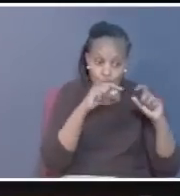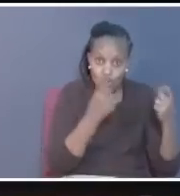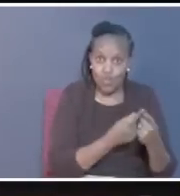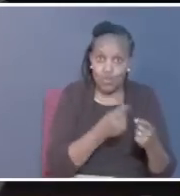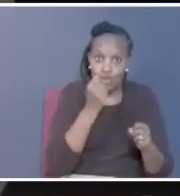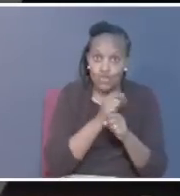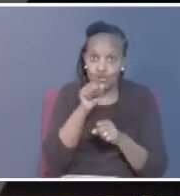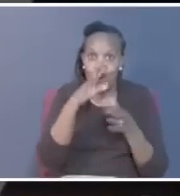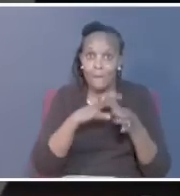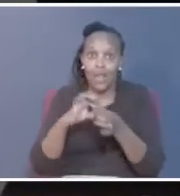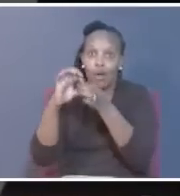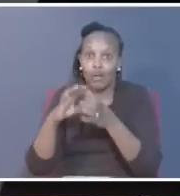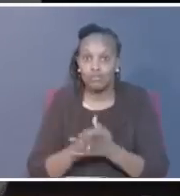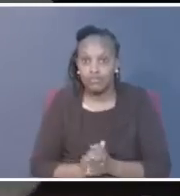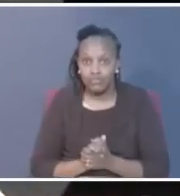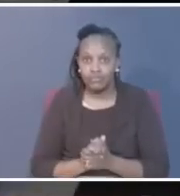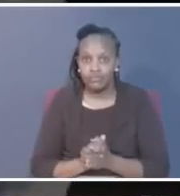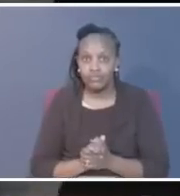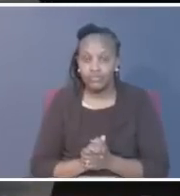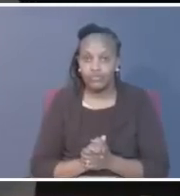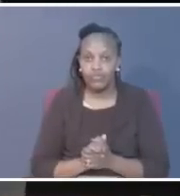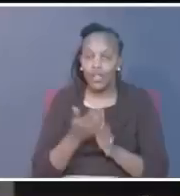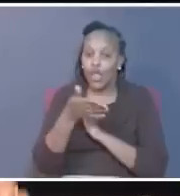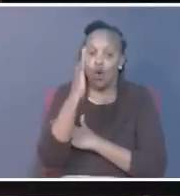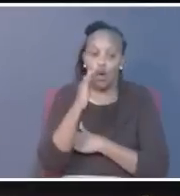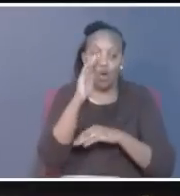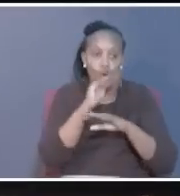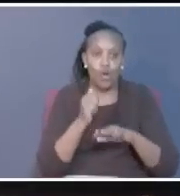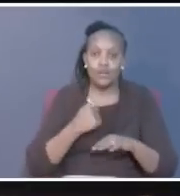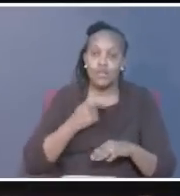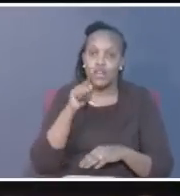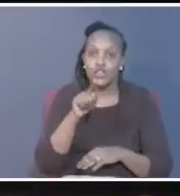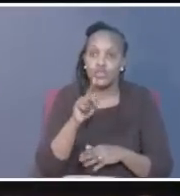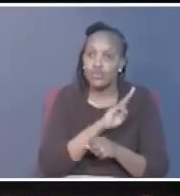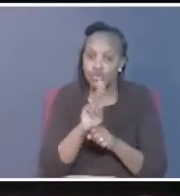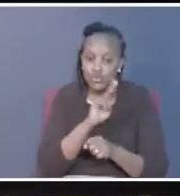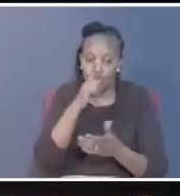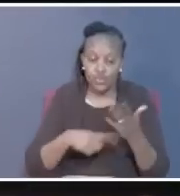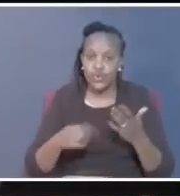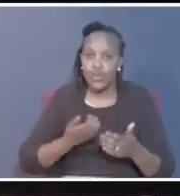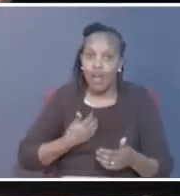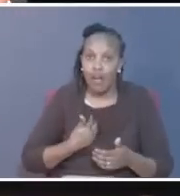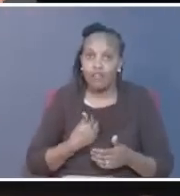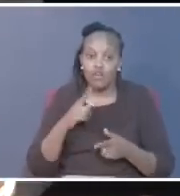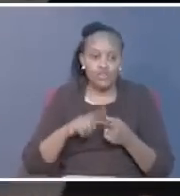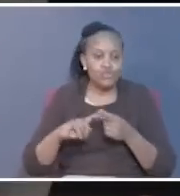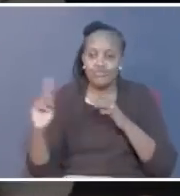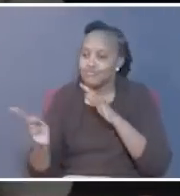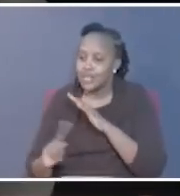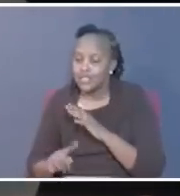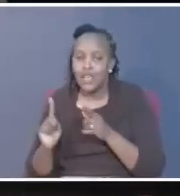fall? God calls us to use what we have to minister to those in need. Remember